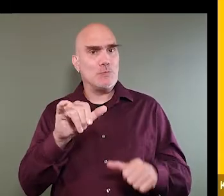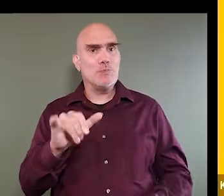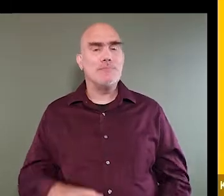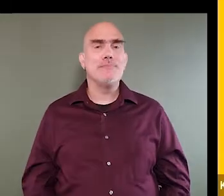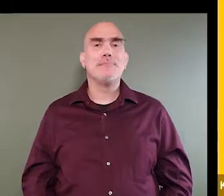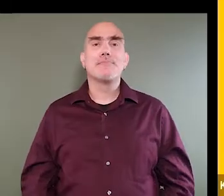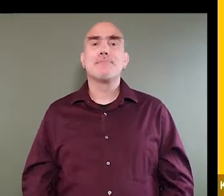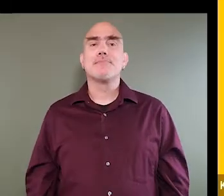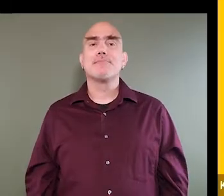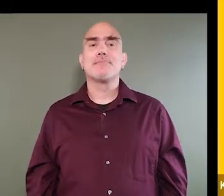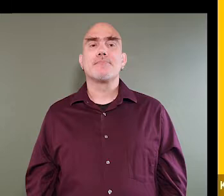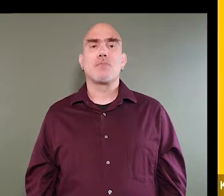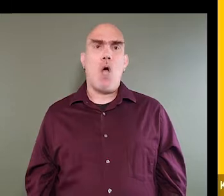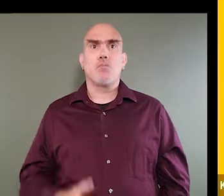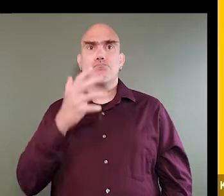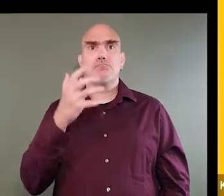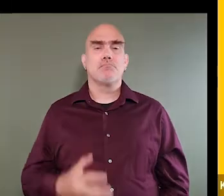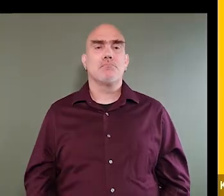Whew.